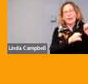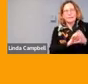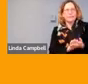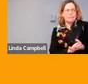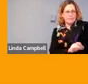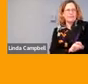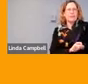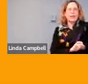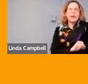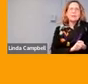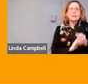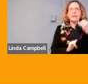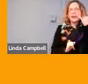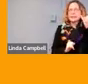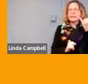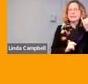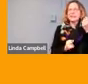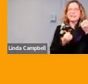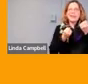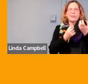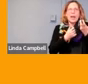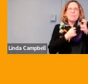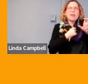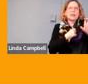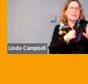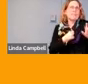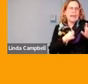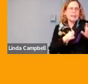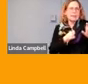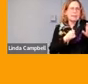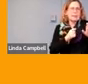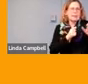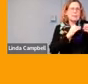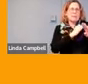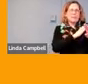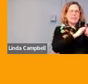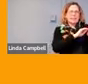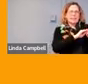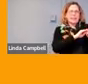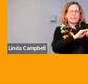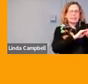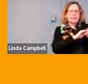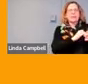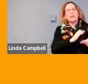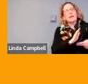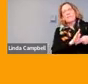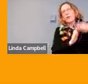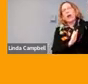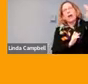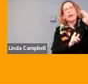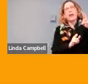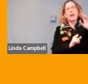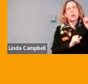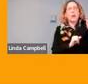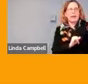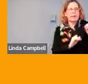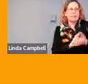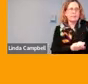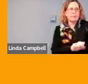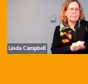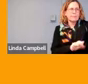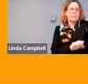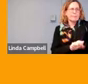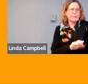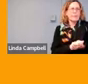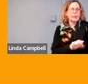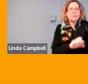on investment, our ROI. The idea being is how much that we would invest into preventing these invasive species coming